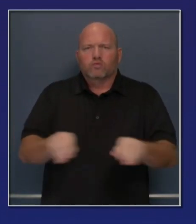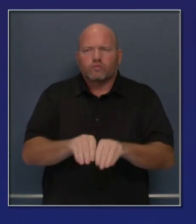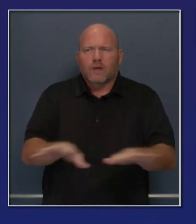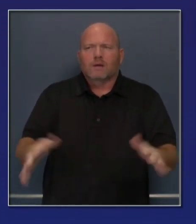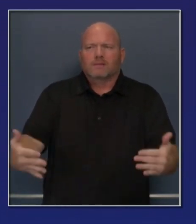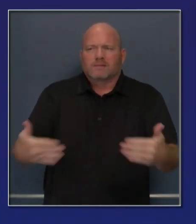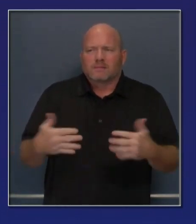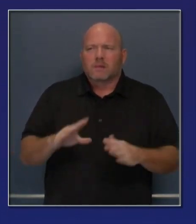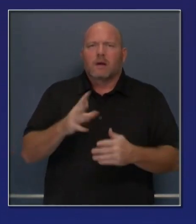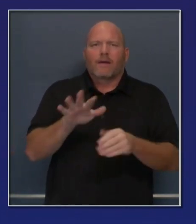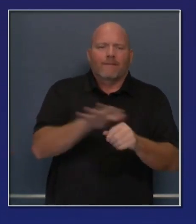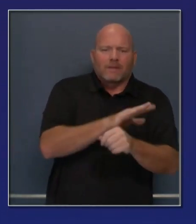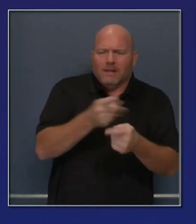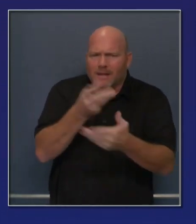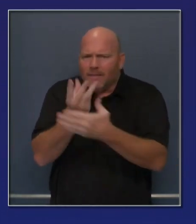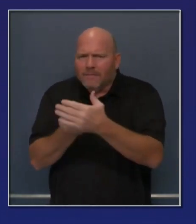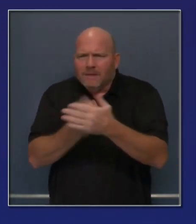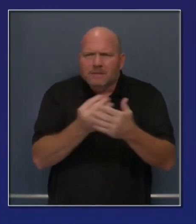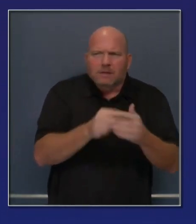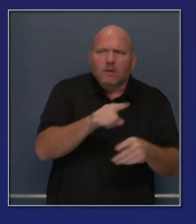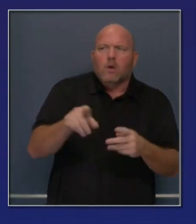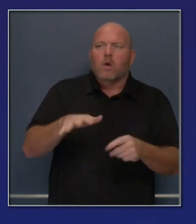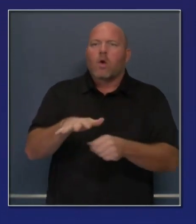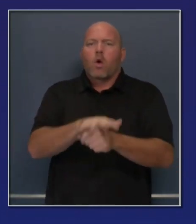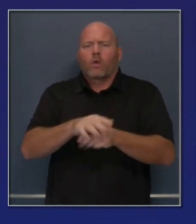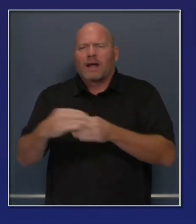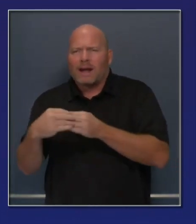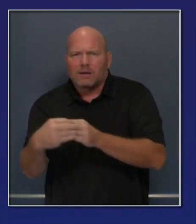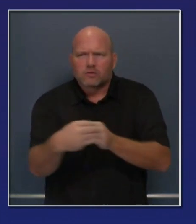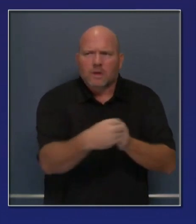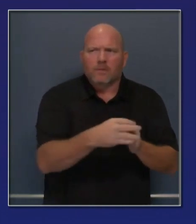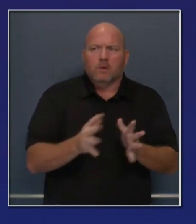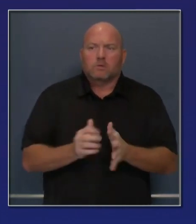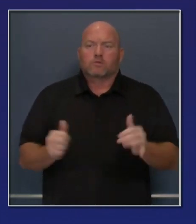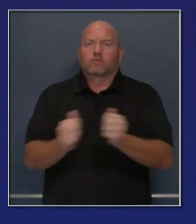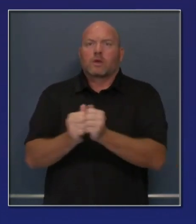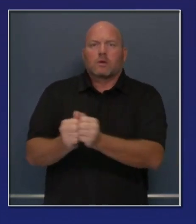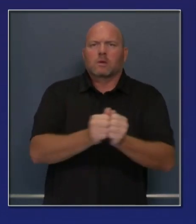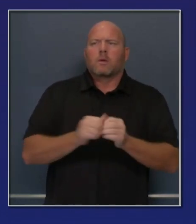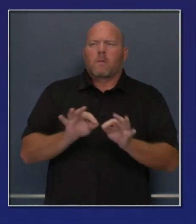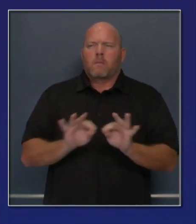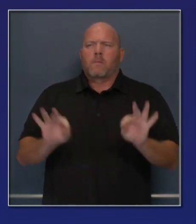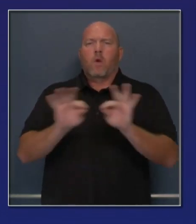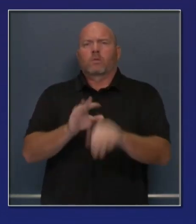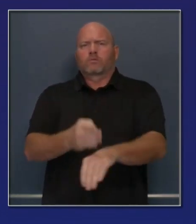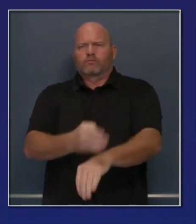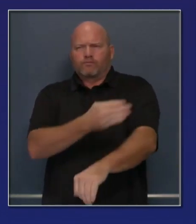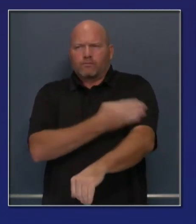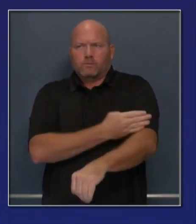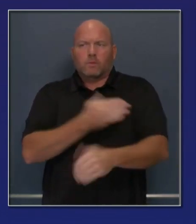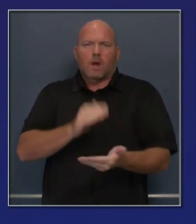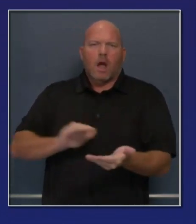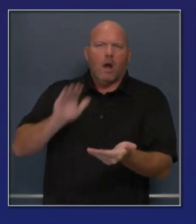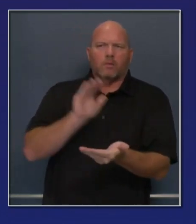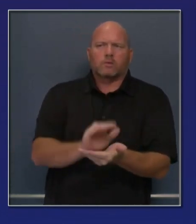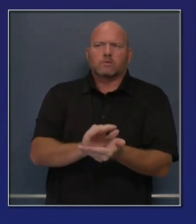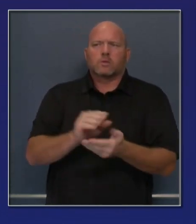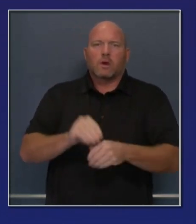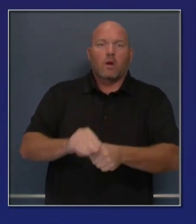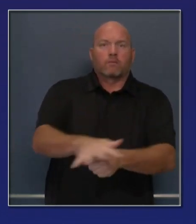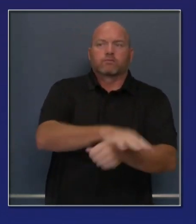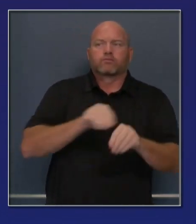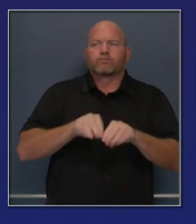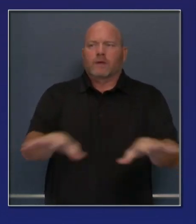their communities. Together, we've made important progress in helping to stop the spread of the virus by building a contact tracing